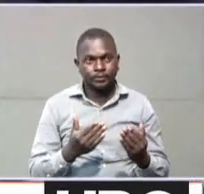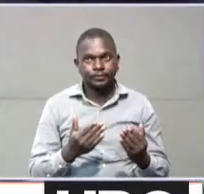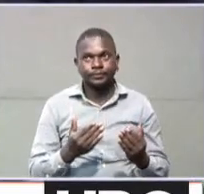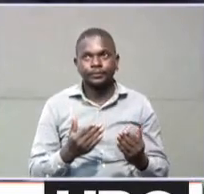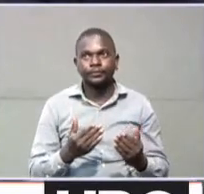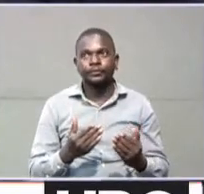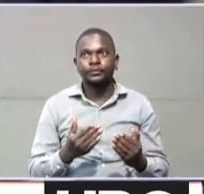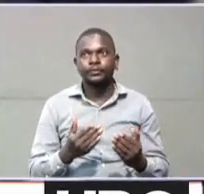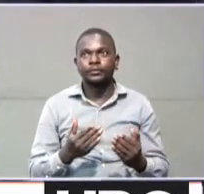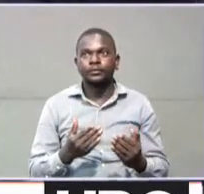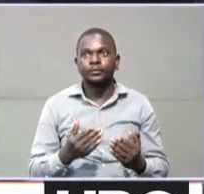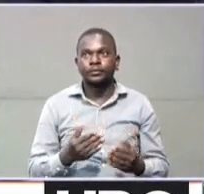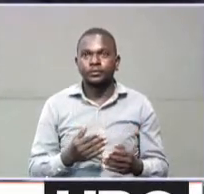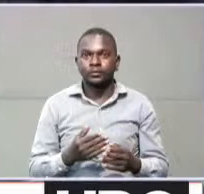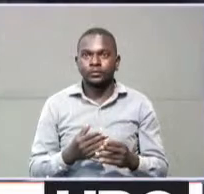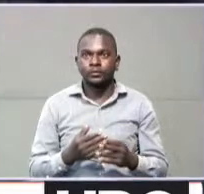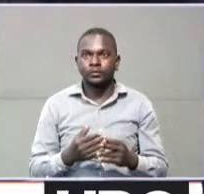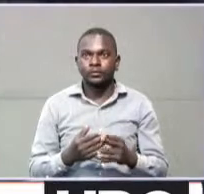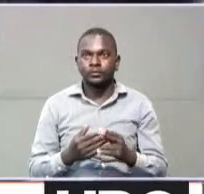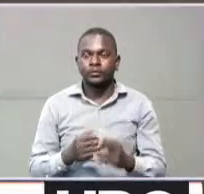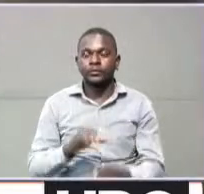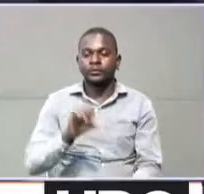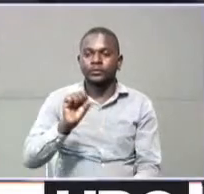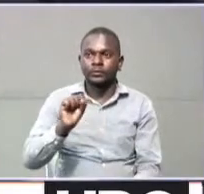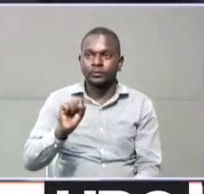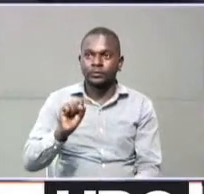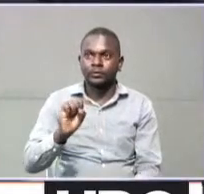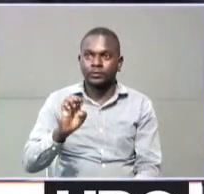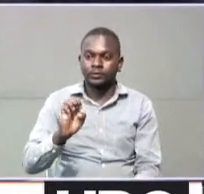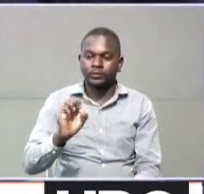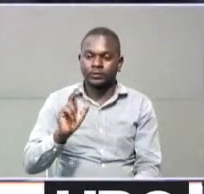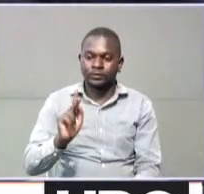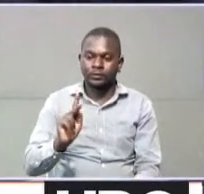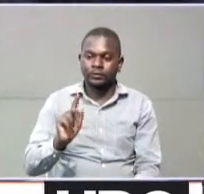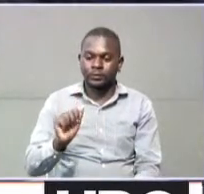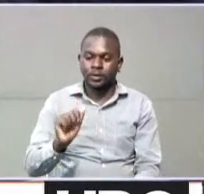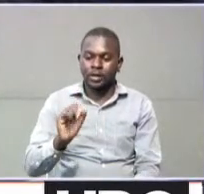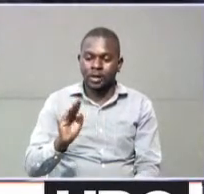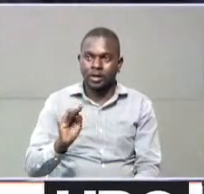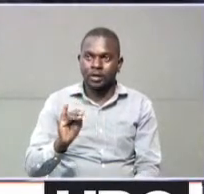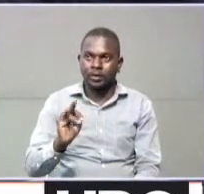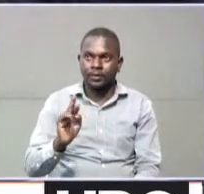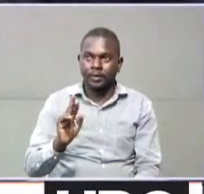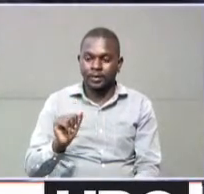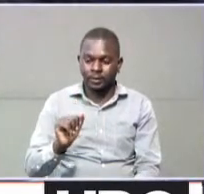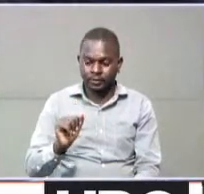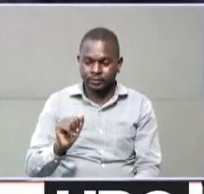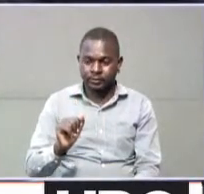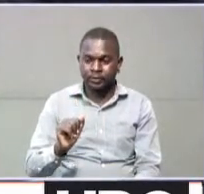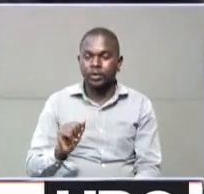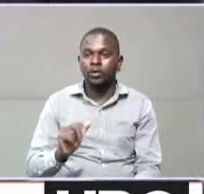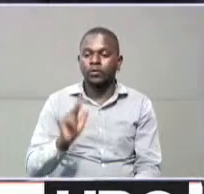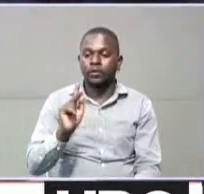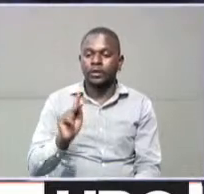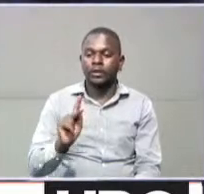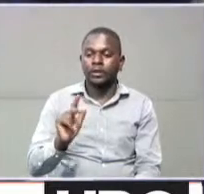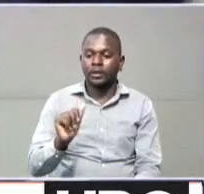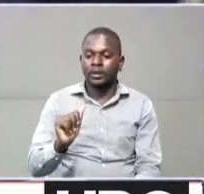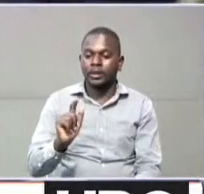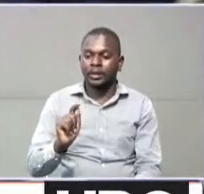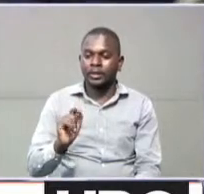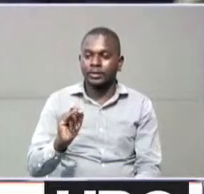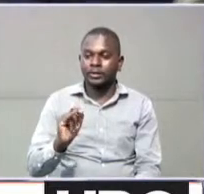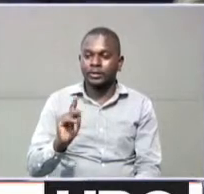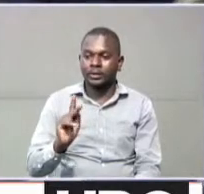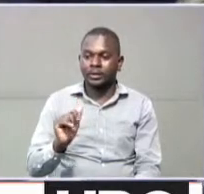yeah the honorable cabrillo dennis of katakana south who knows yeah of course i i am